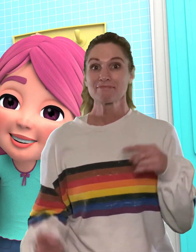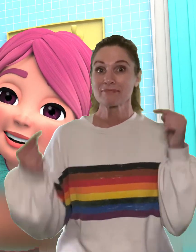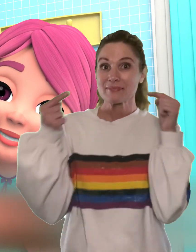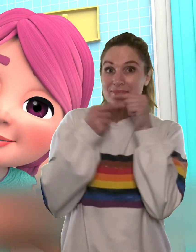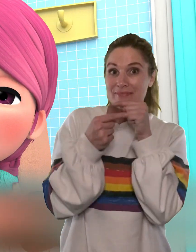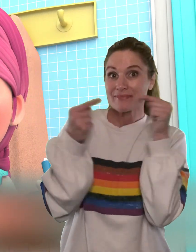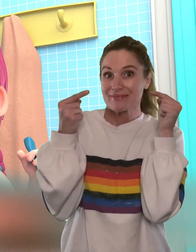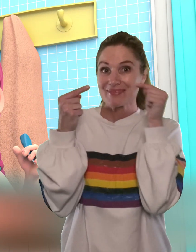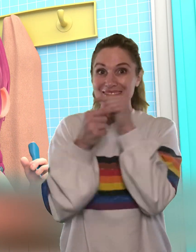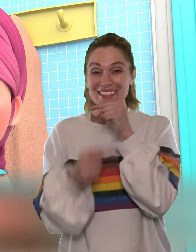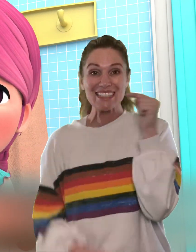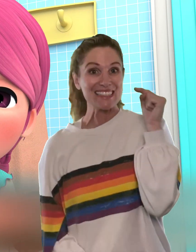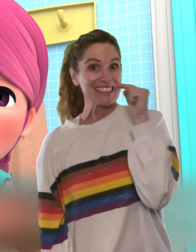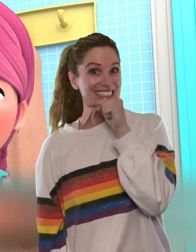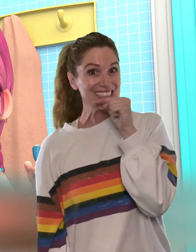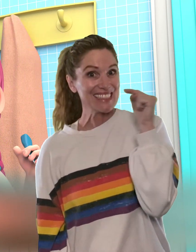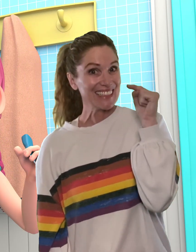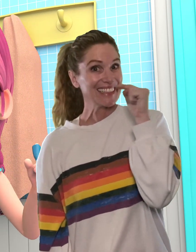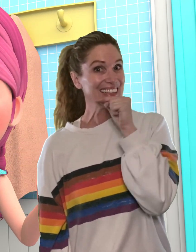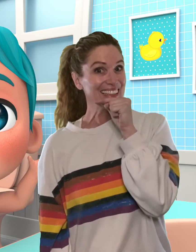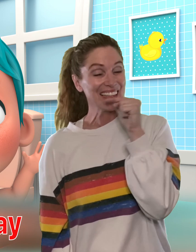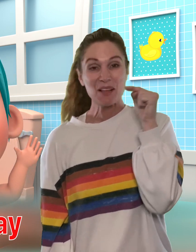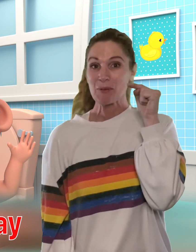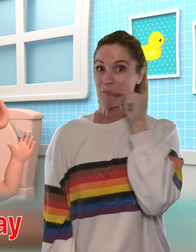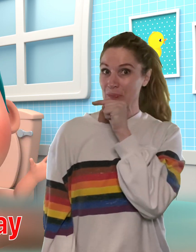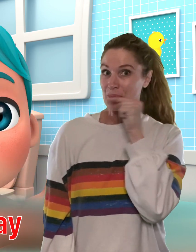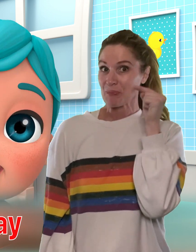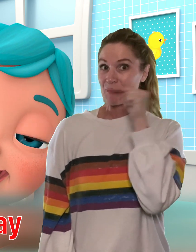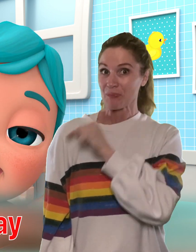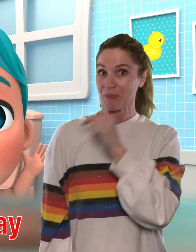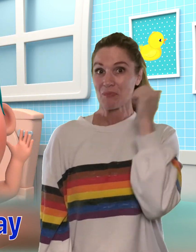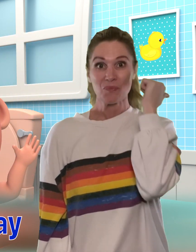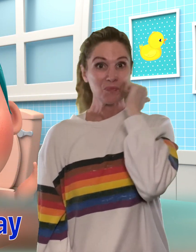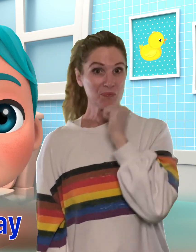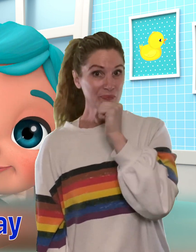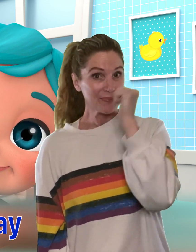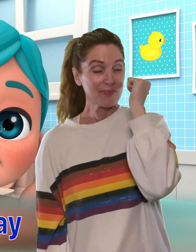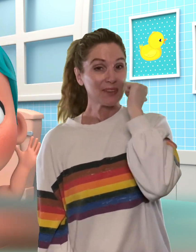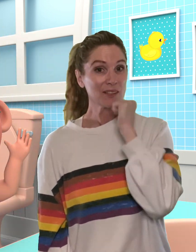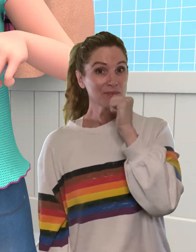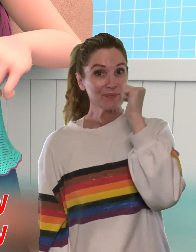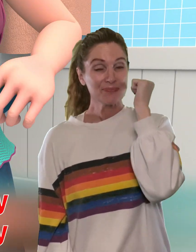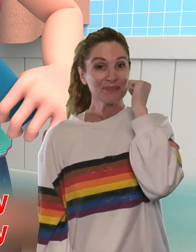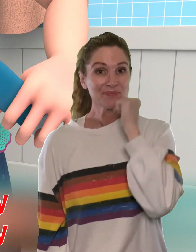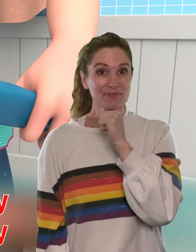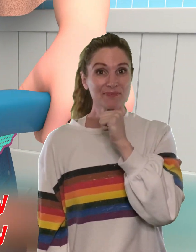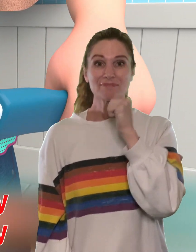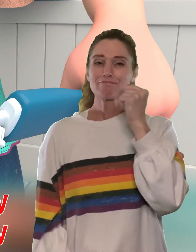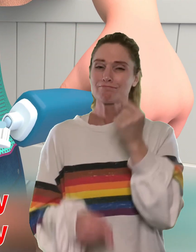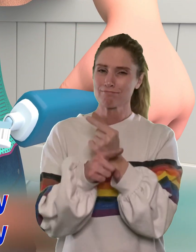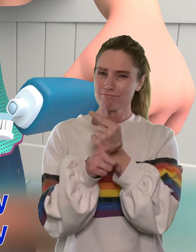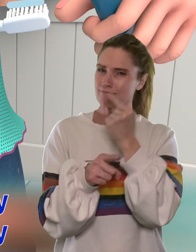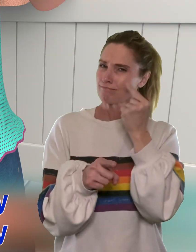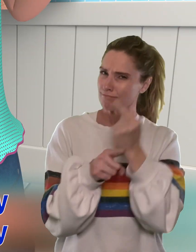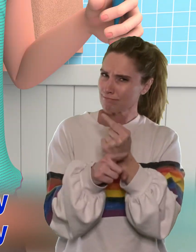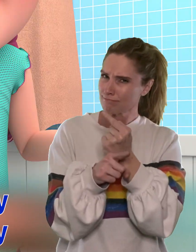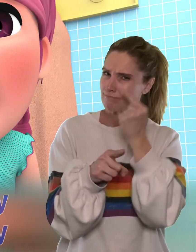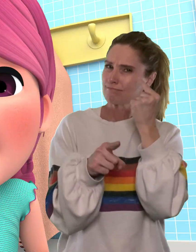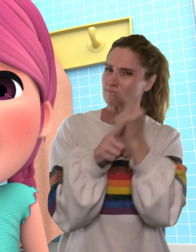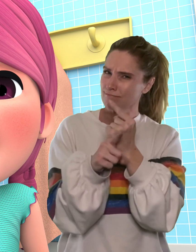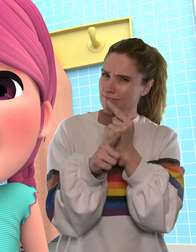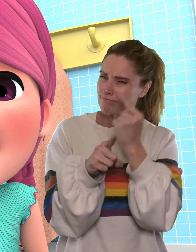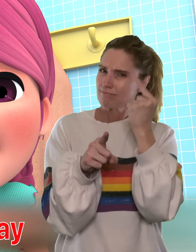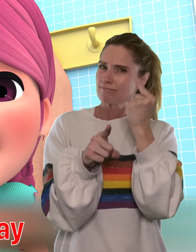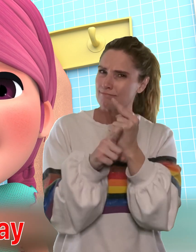Brush, brush, brush your teeth Brush it every day Properly, properly, properly,